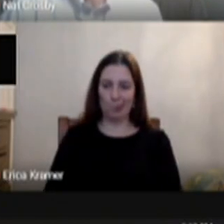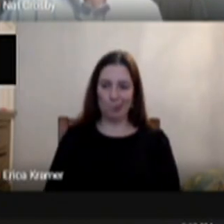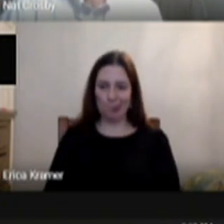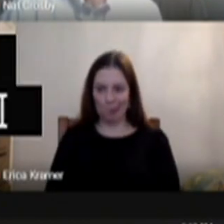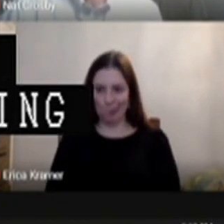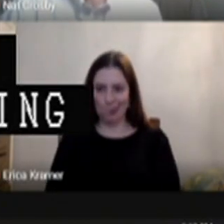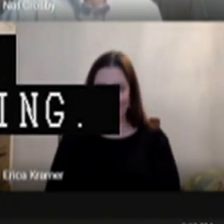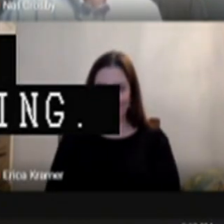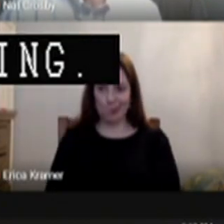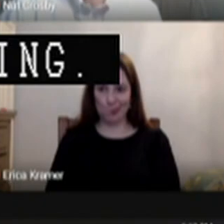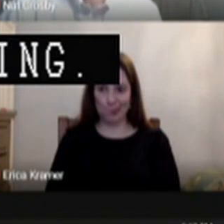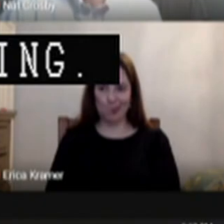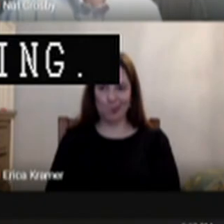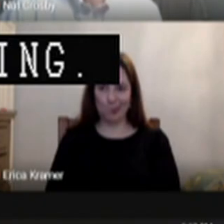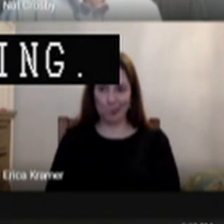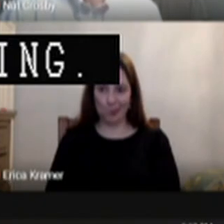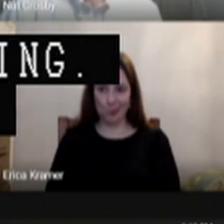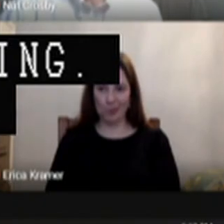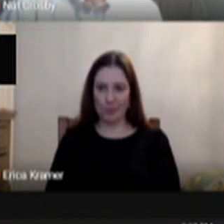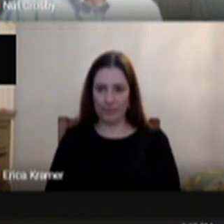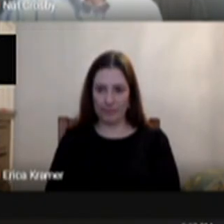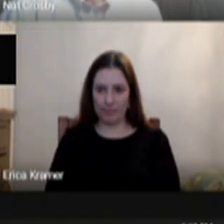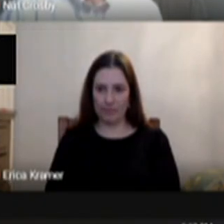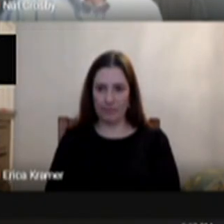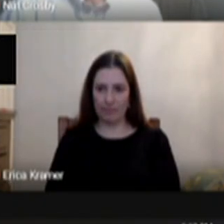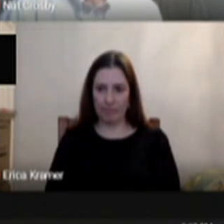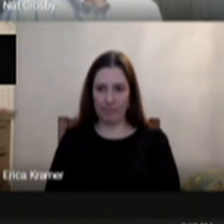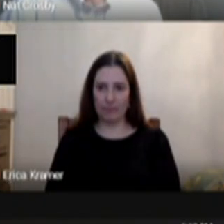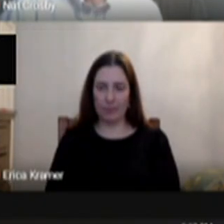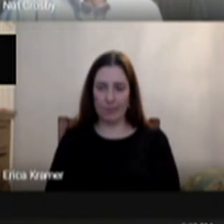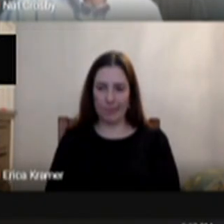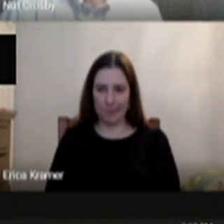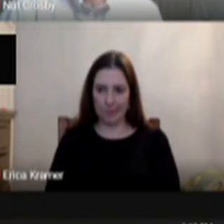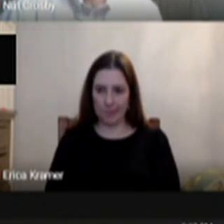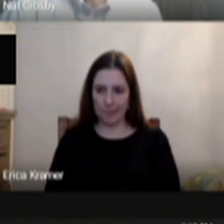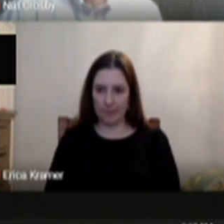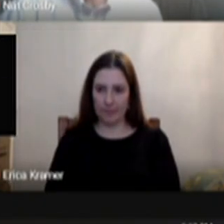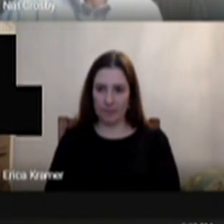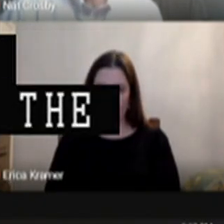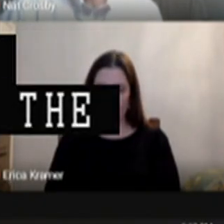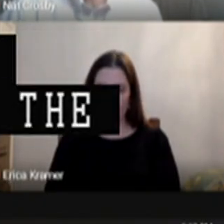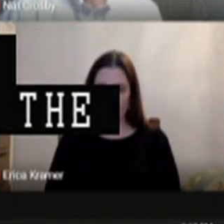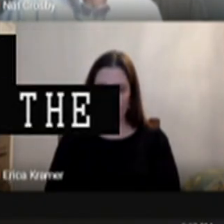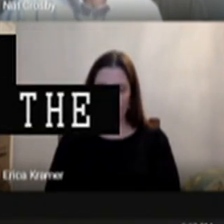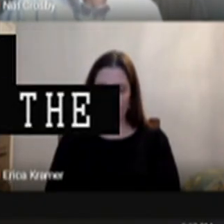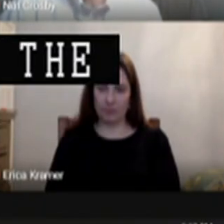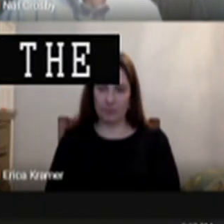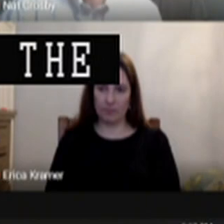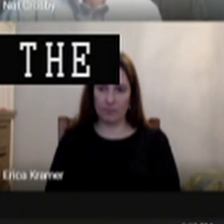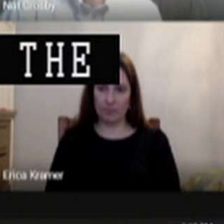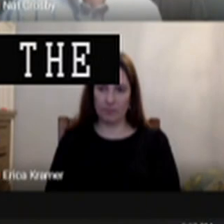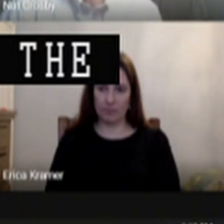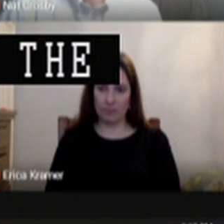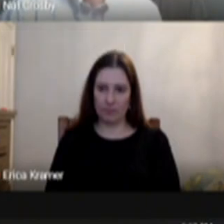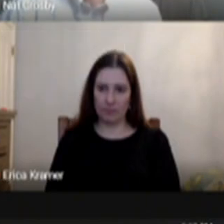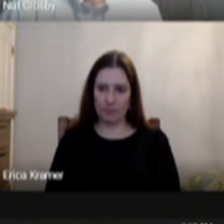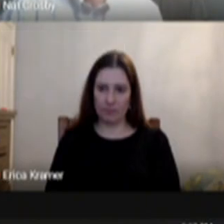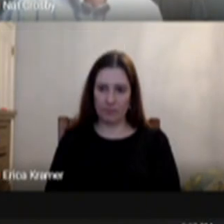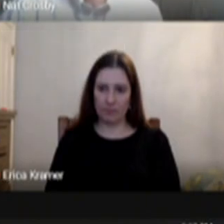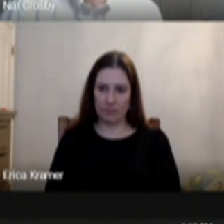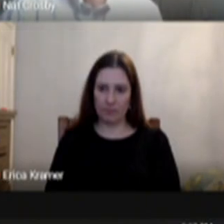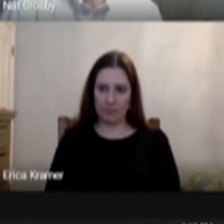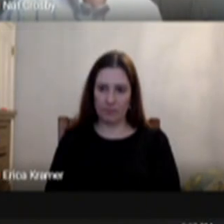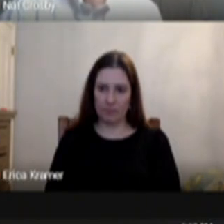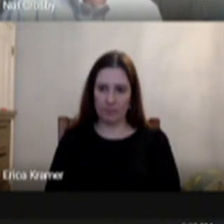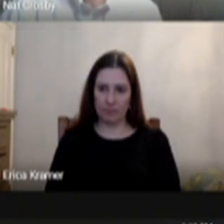updated to an accessible egress, as well as the stairs, which provide 2 separate means of access depending on